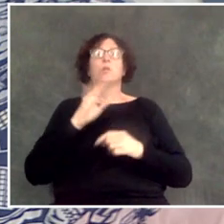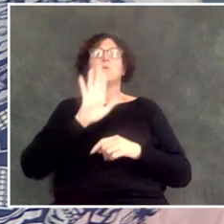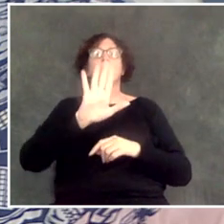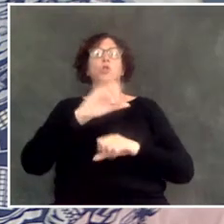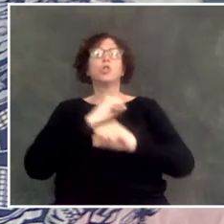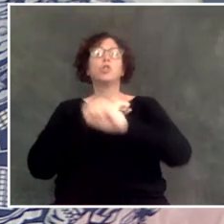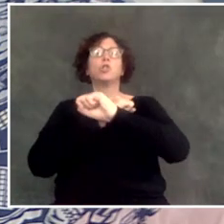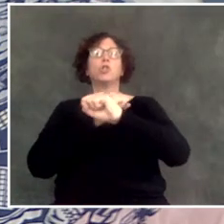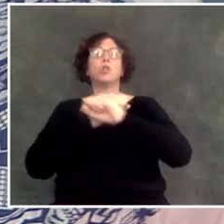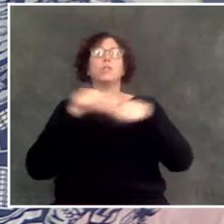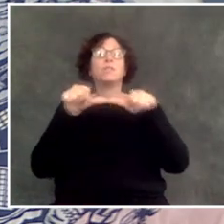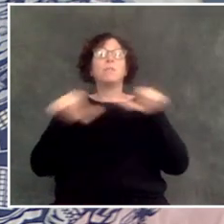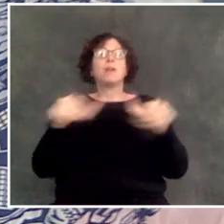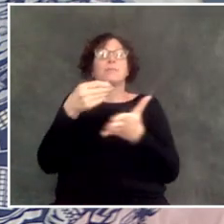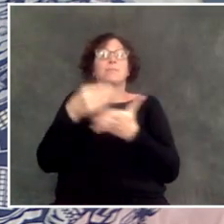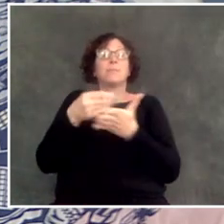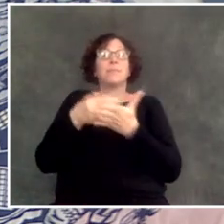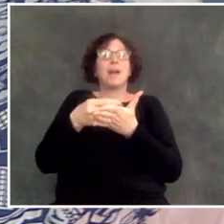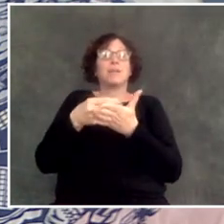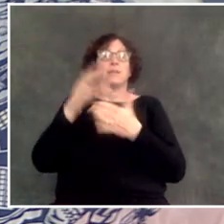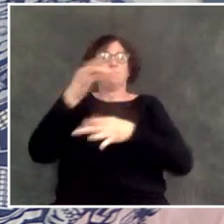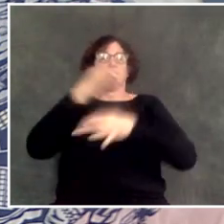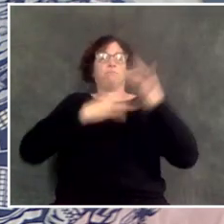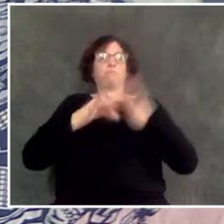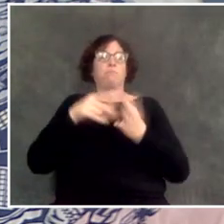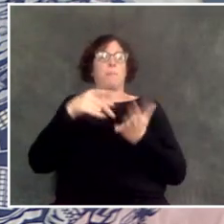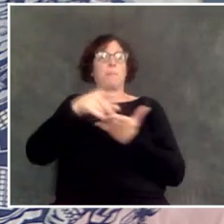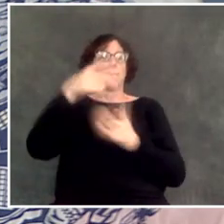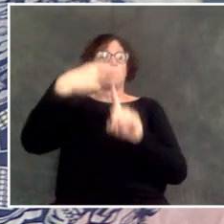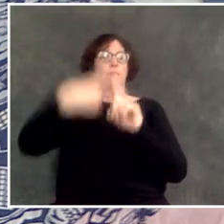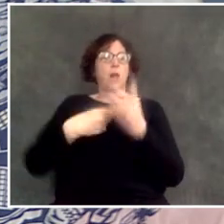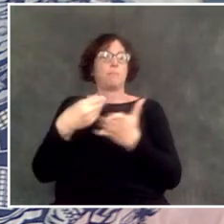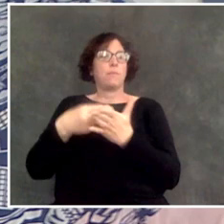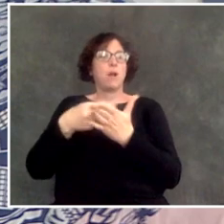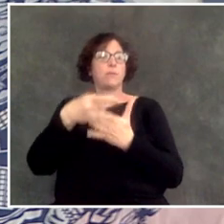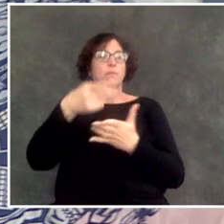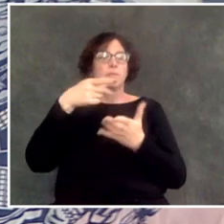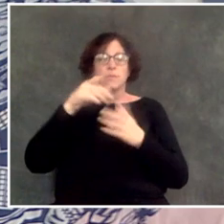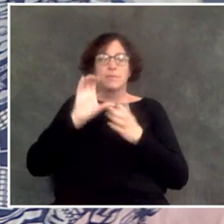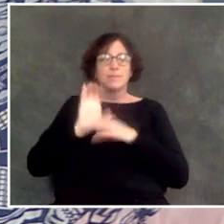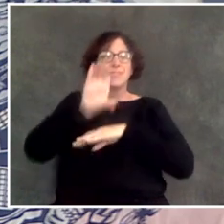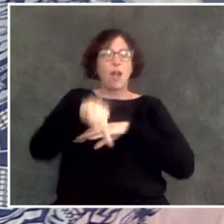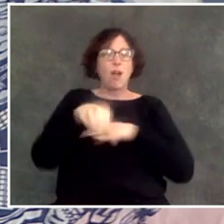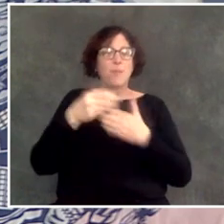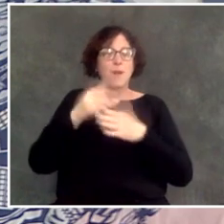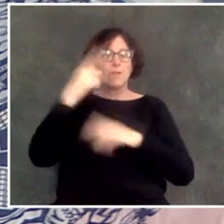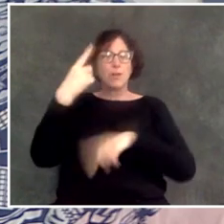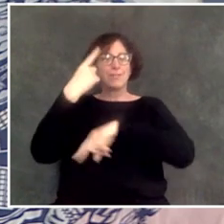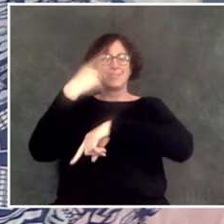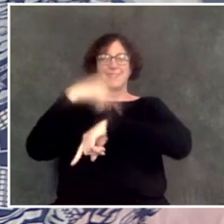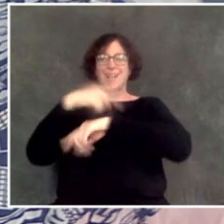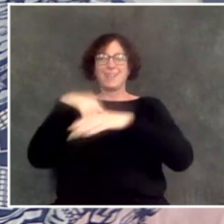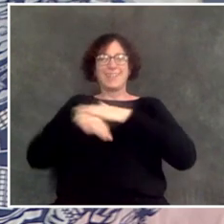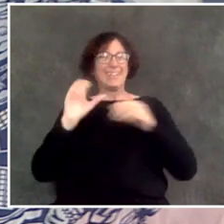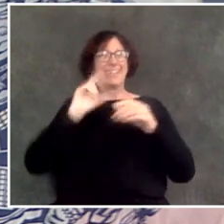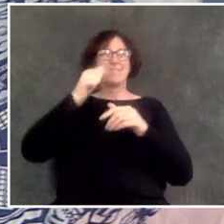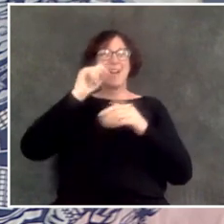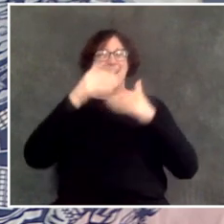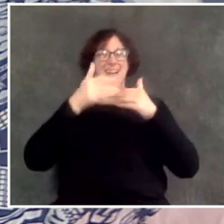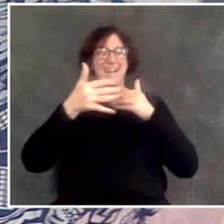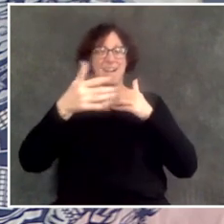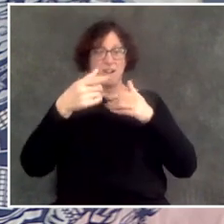this. There's certain things that only the state can do. There's certain things only the federal government can do. But we've been very clear about what we think the state can and should do